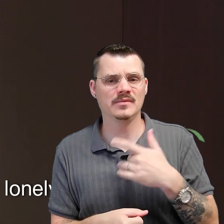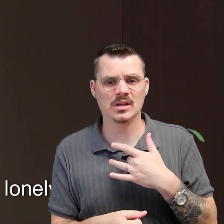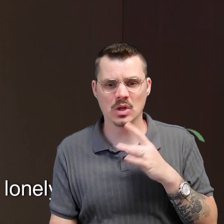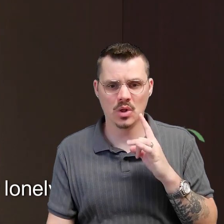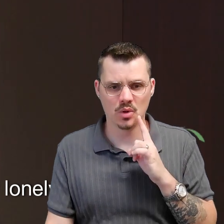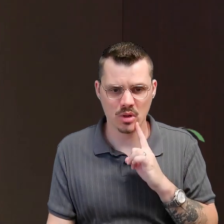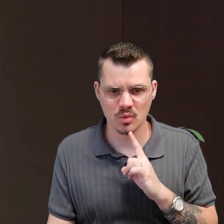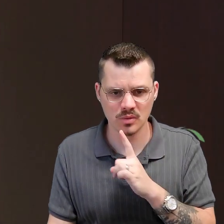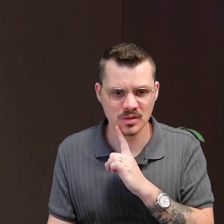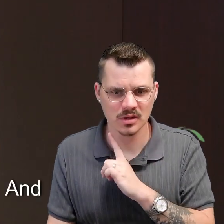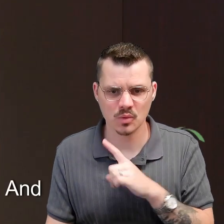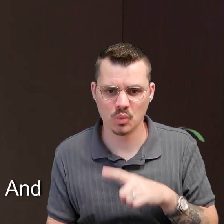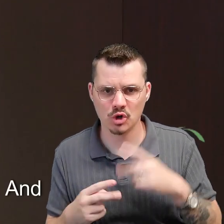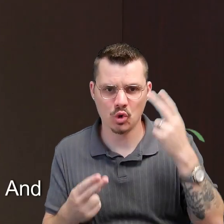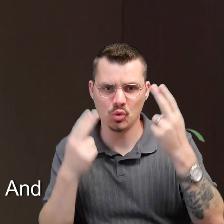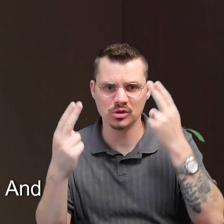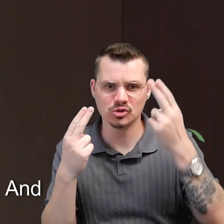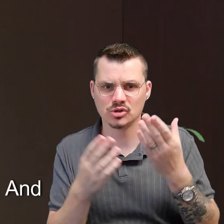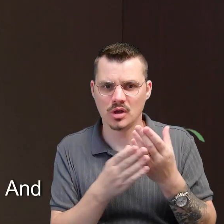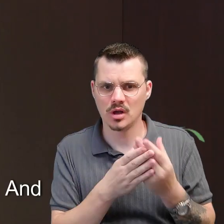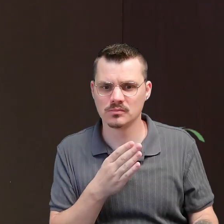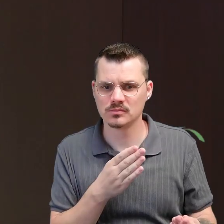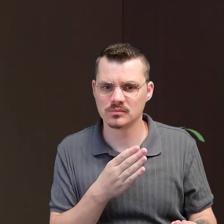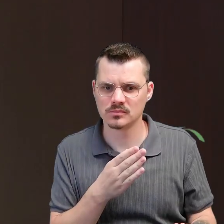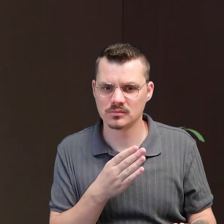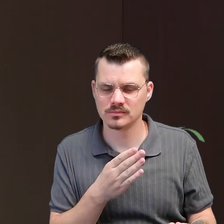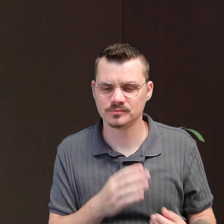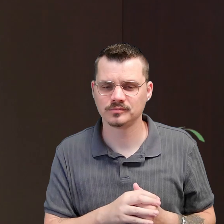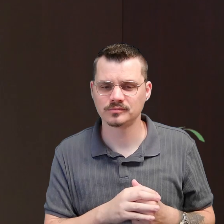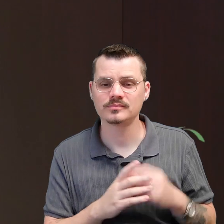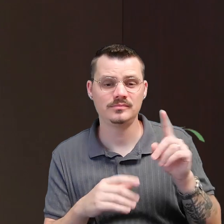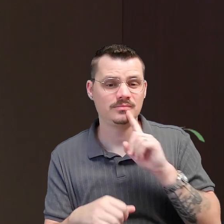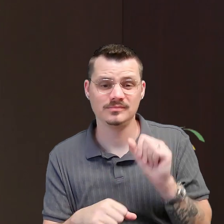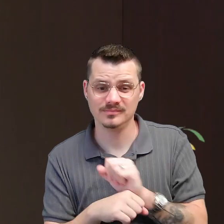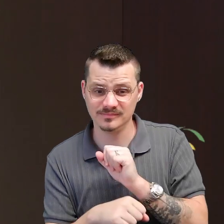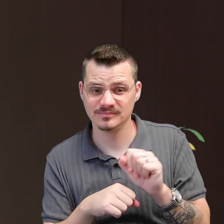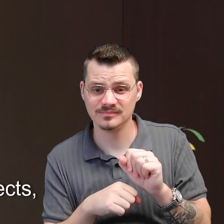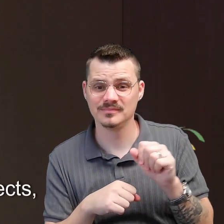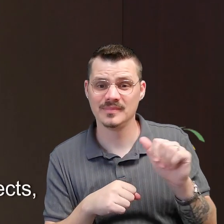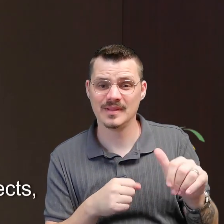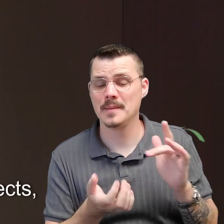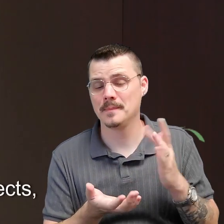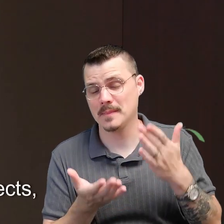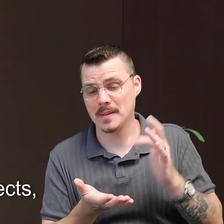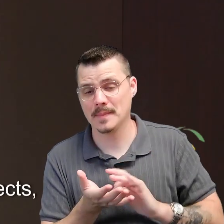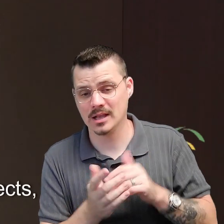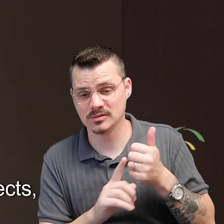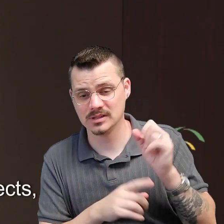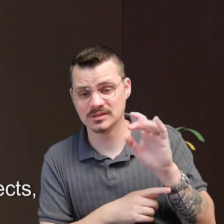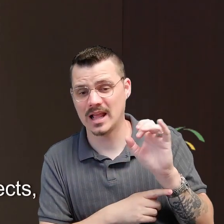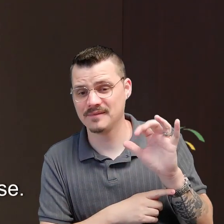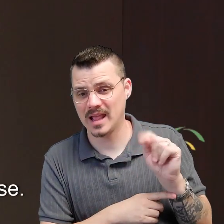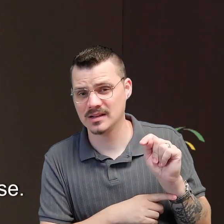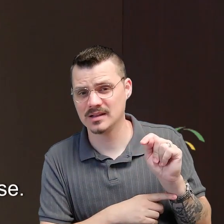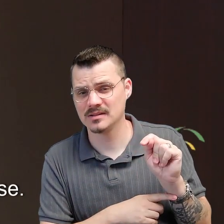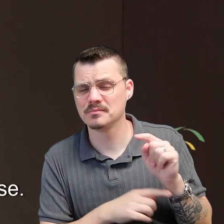very lonely when those hallucinations went away. And in fact, it may have been medication side